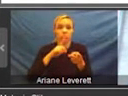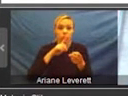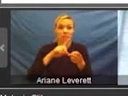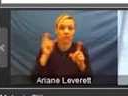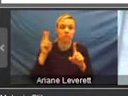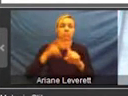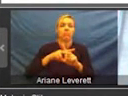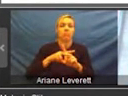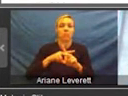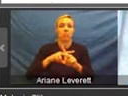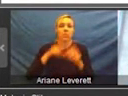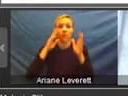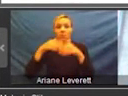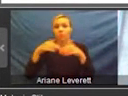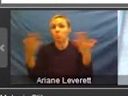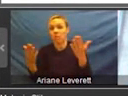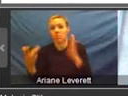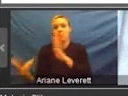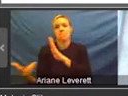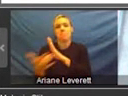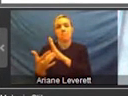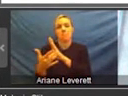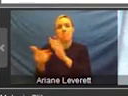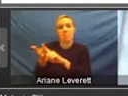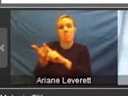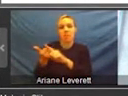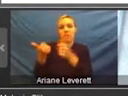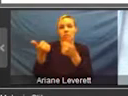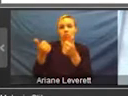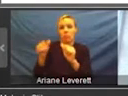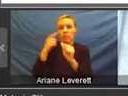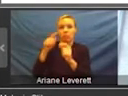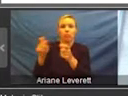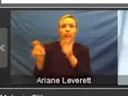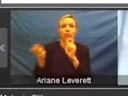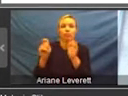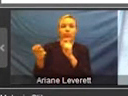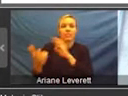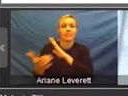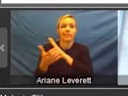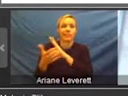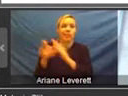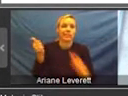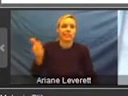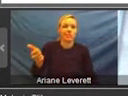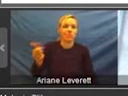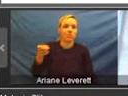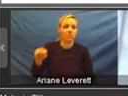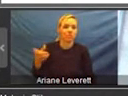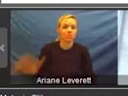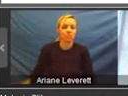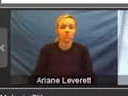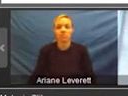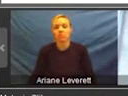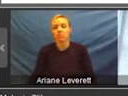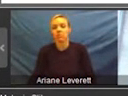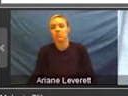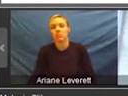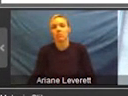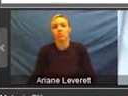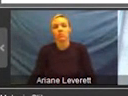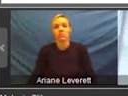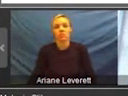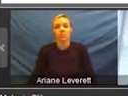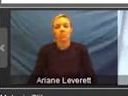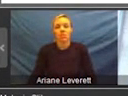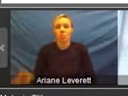there's much concern about how can the technology be modified, adapted, or what kind of technology should be